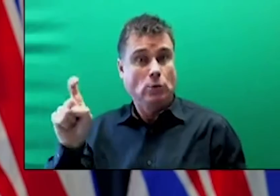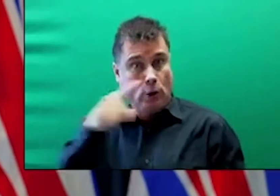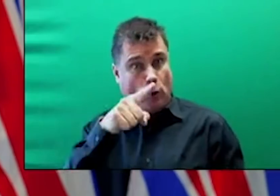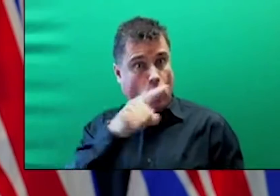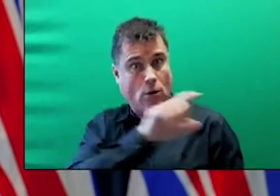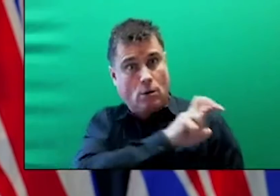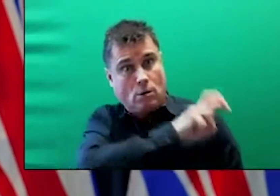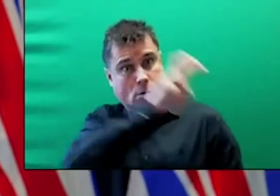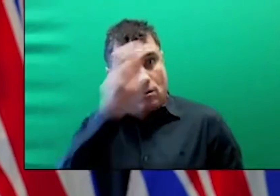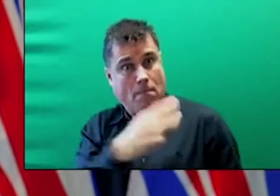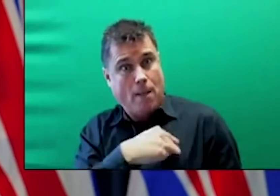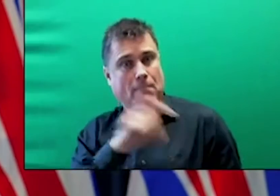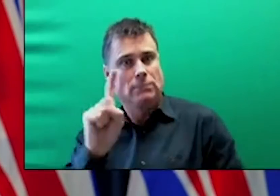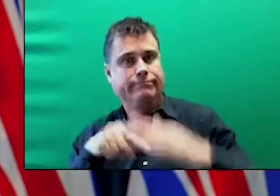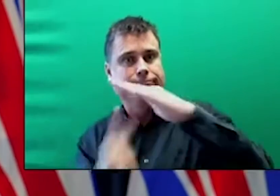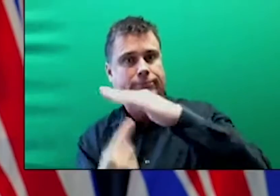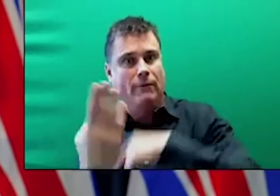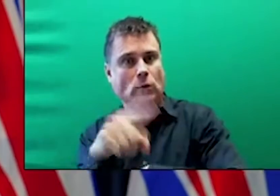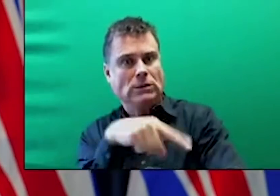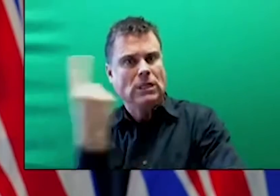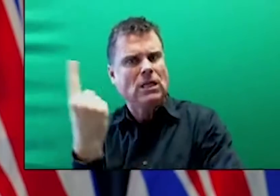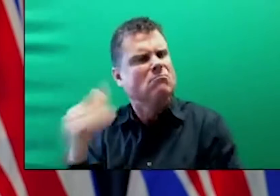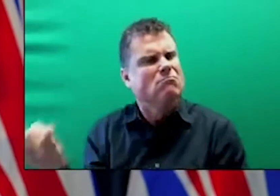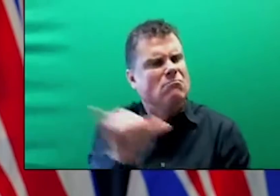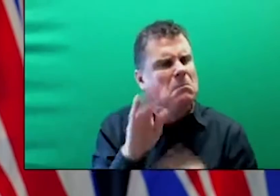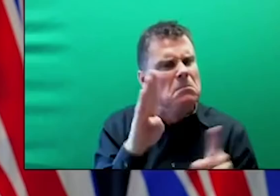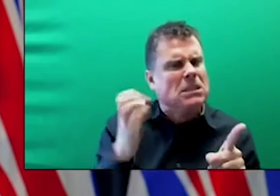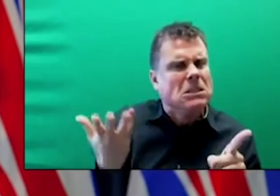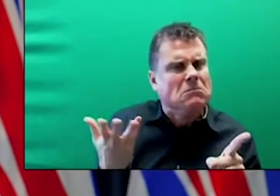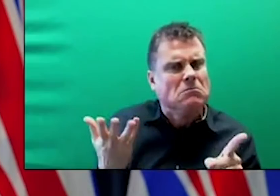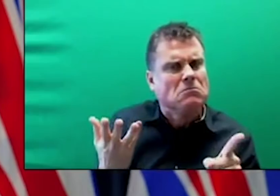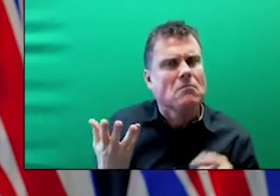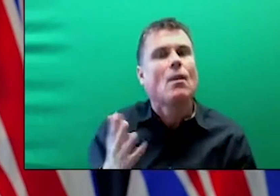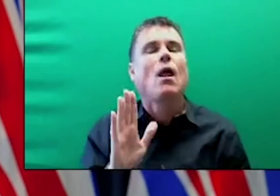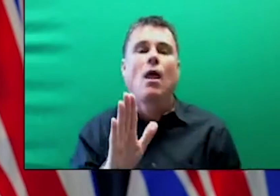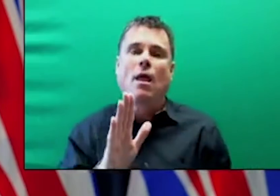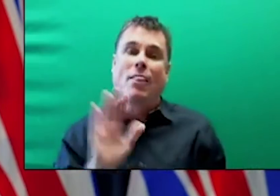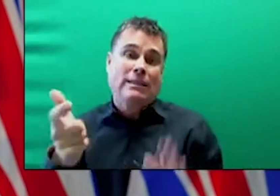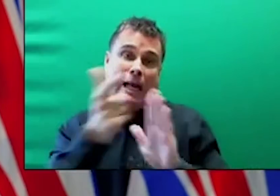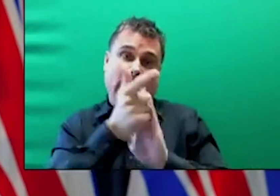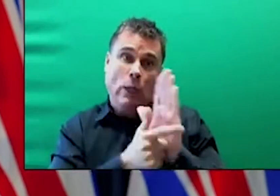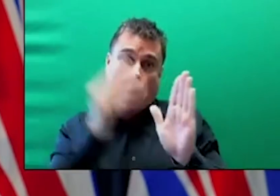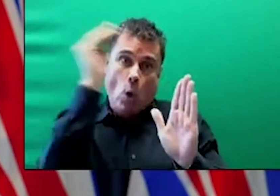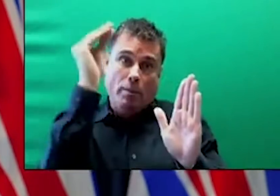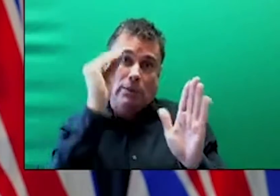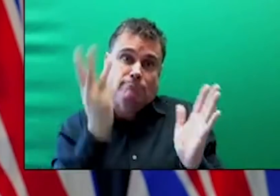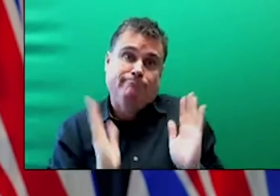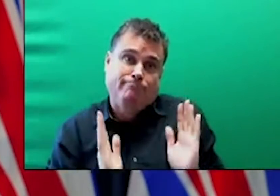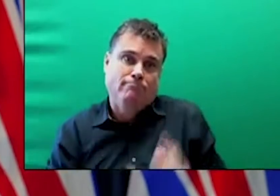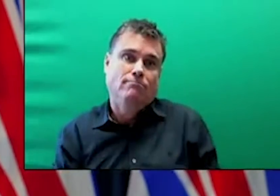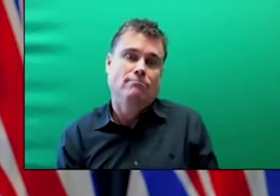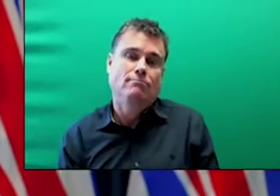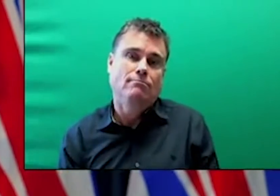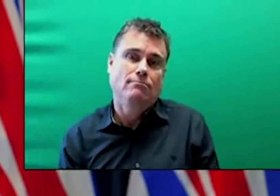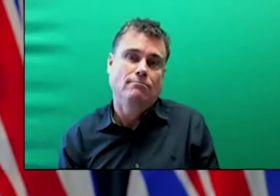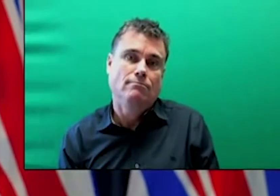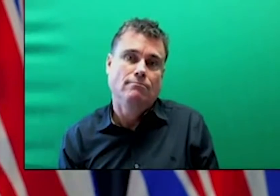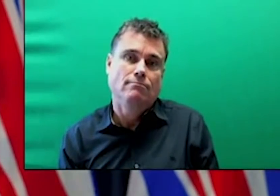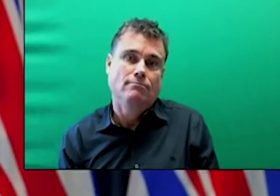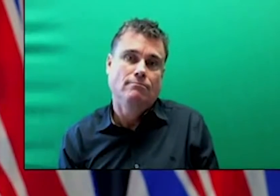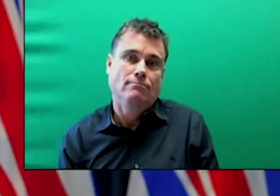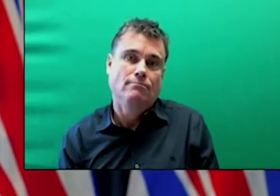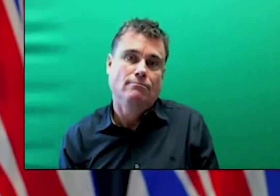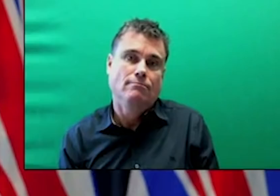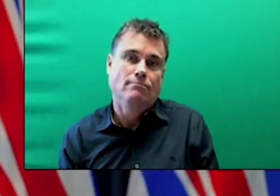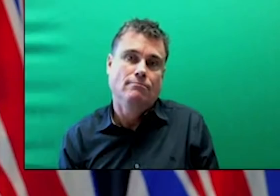are extremely challenging. The best course of action is for Jason Kenney, Scott Moe, Brian Pallister to say to their citizens in